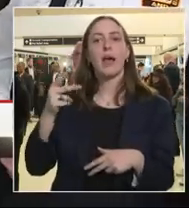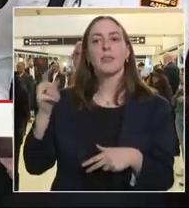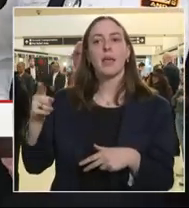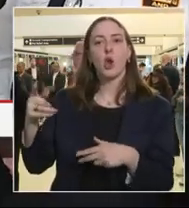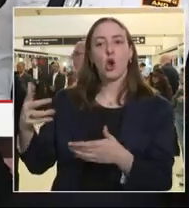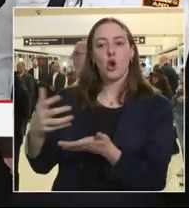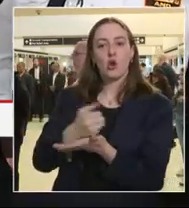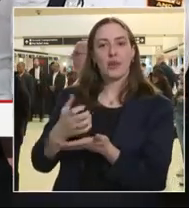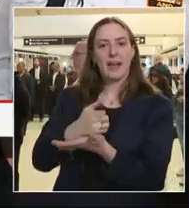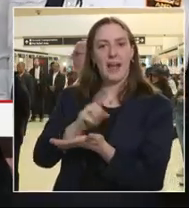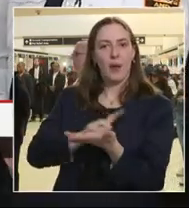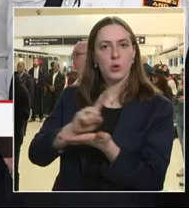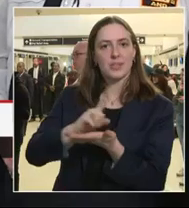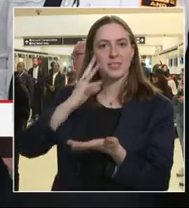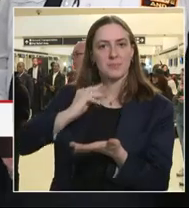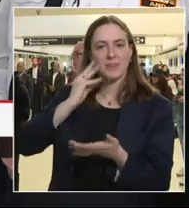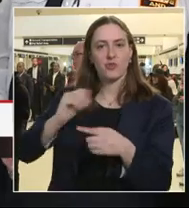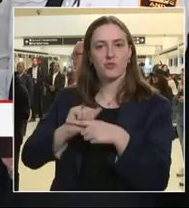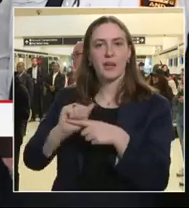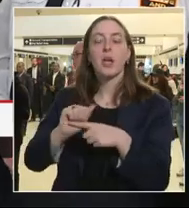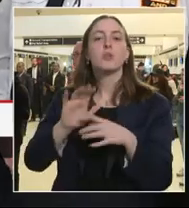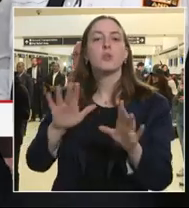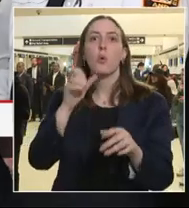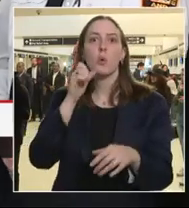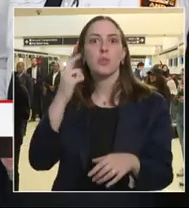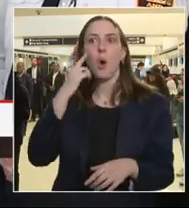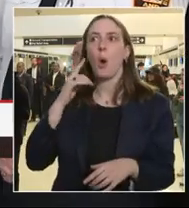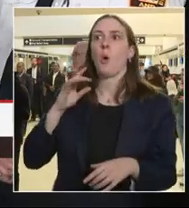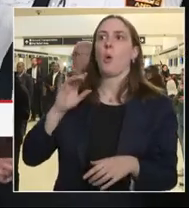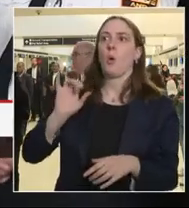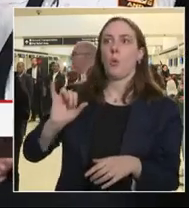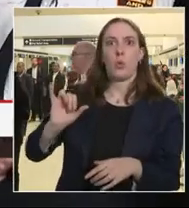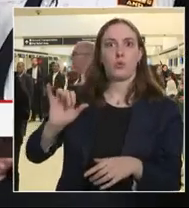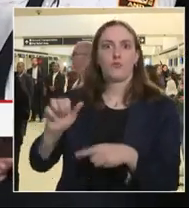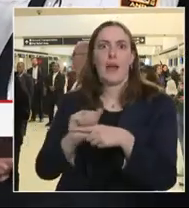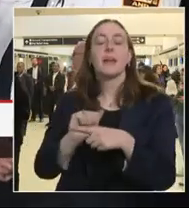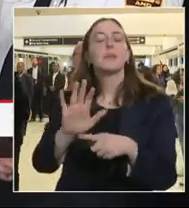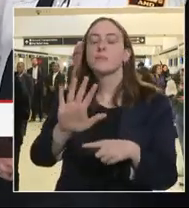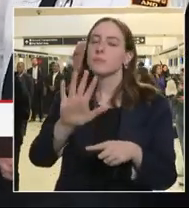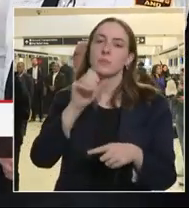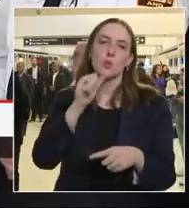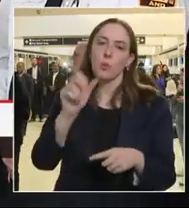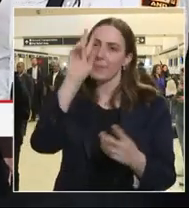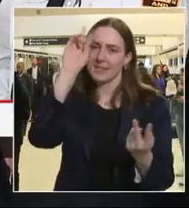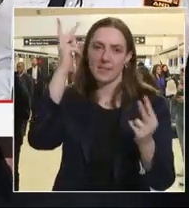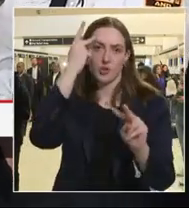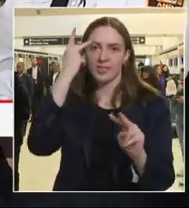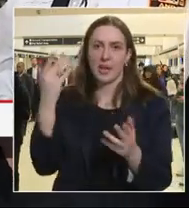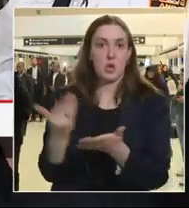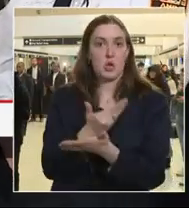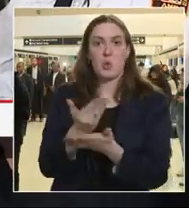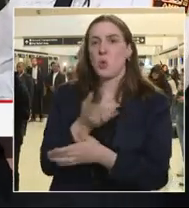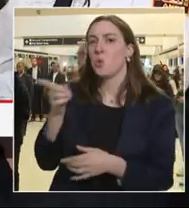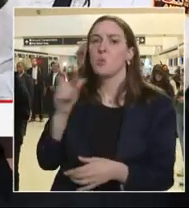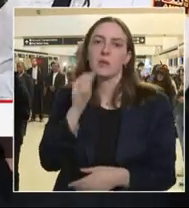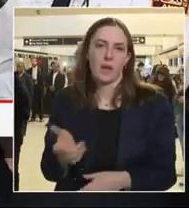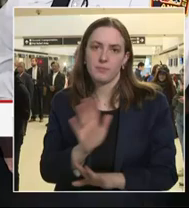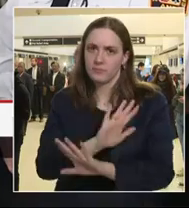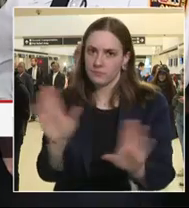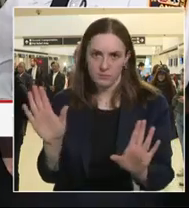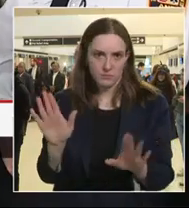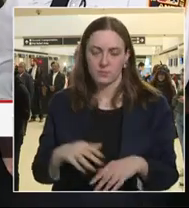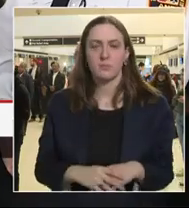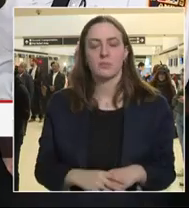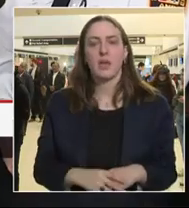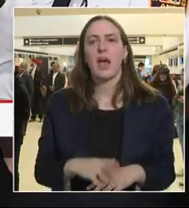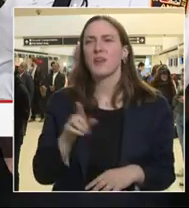experience training missions. So don't read into that we had how many hours the pilots on the military aircraft had. And you had